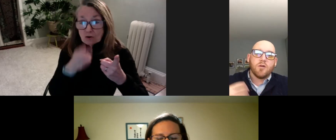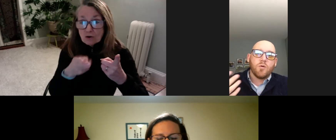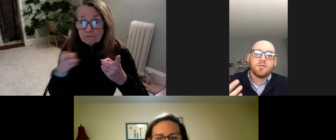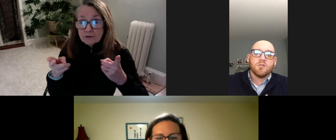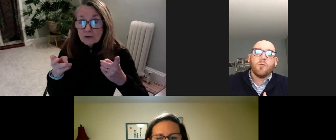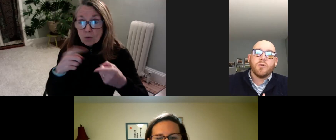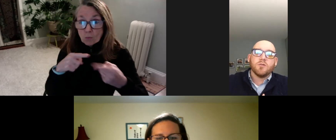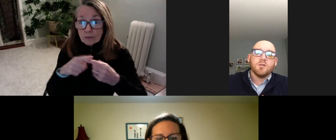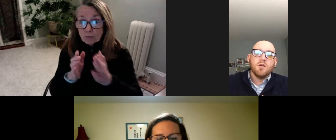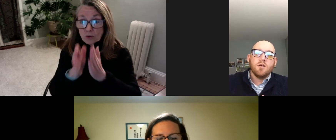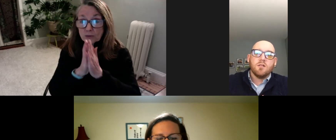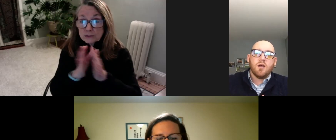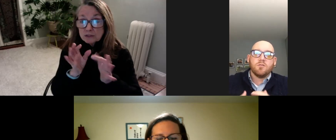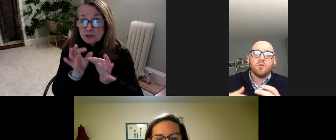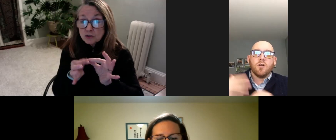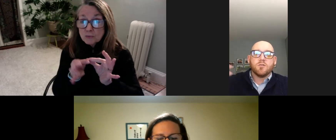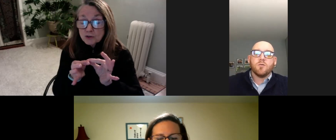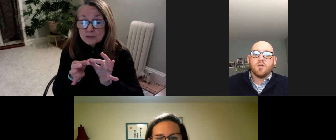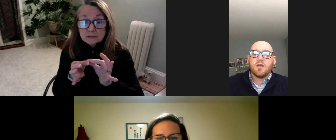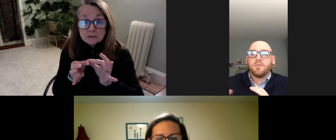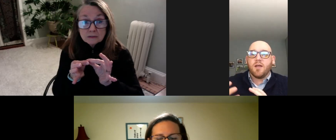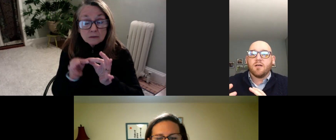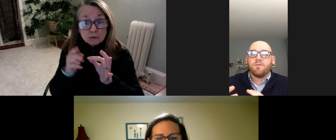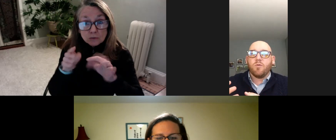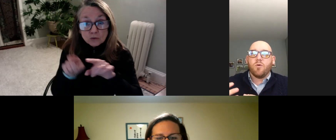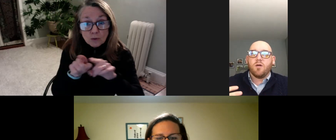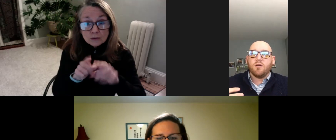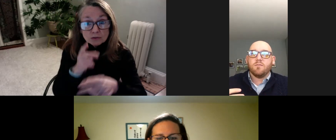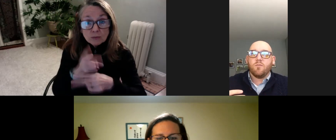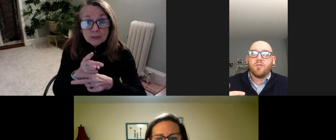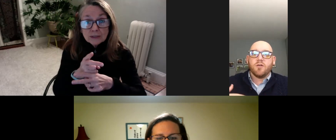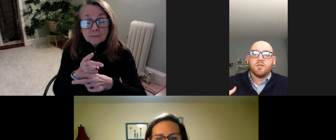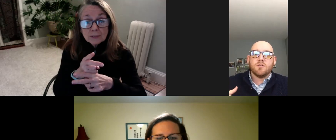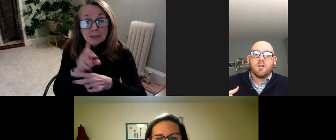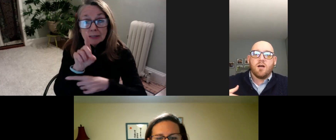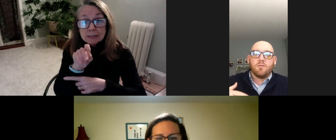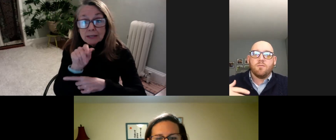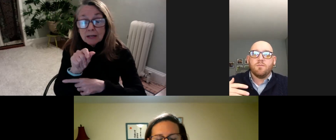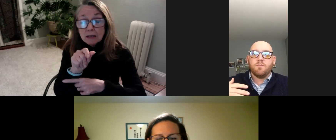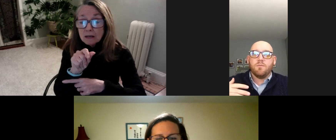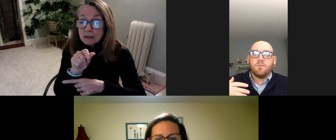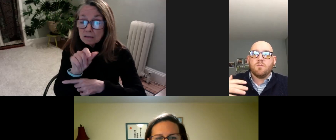they request interpreters, like do you also keep data for when there's